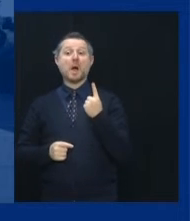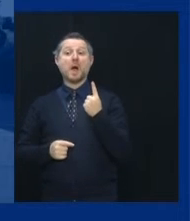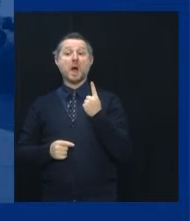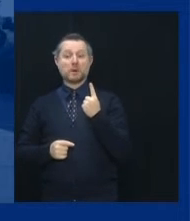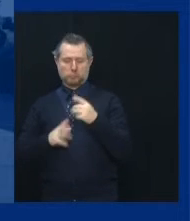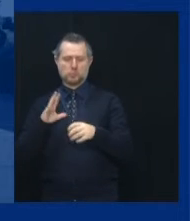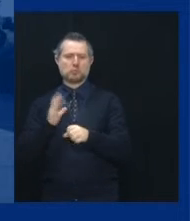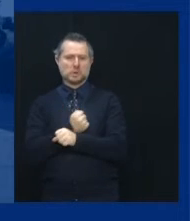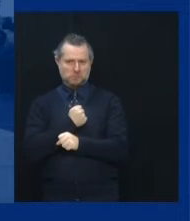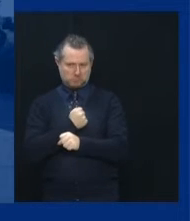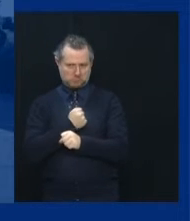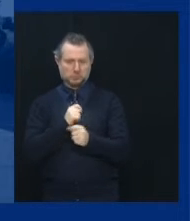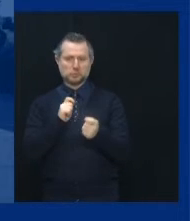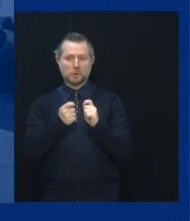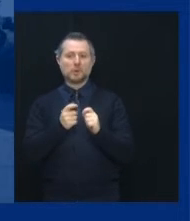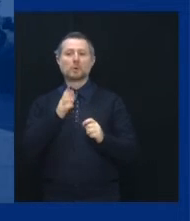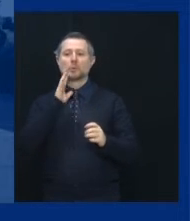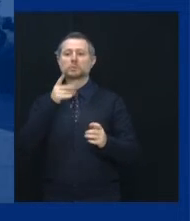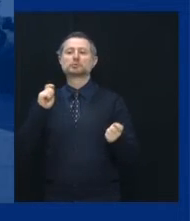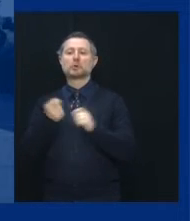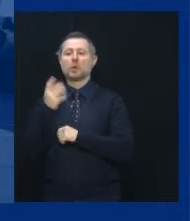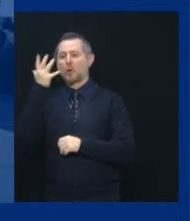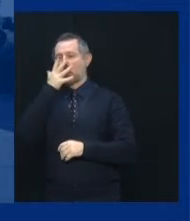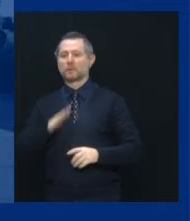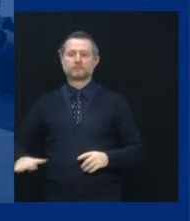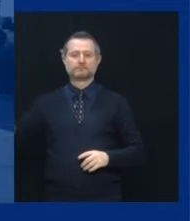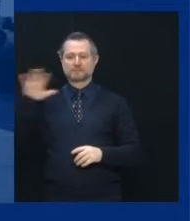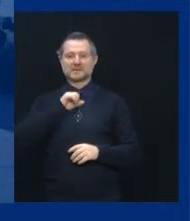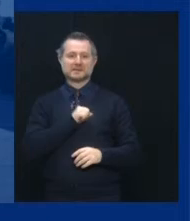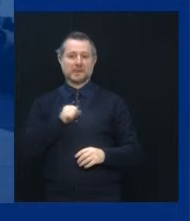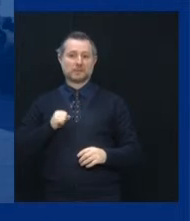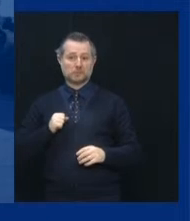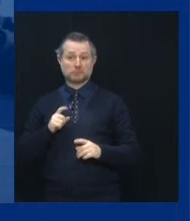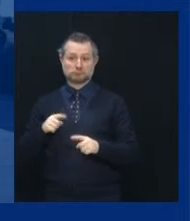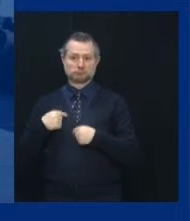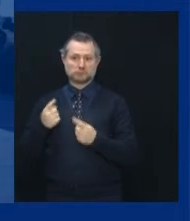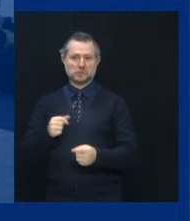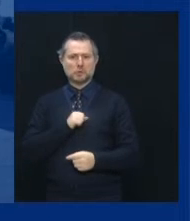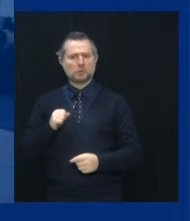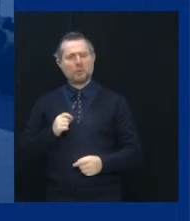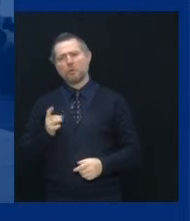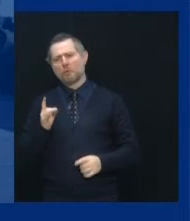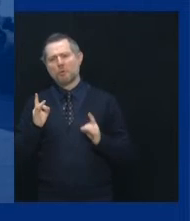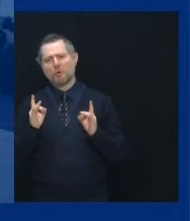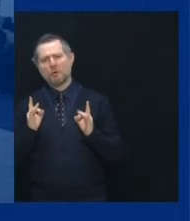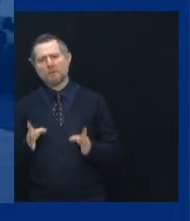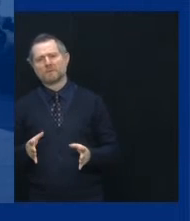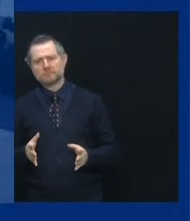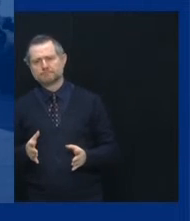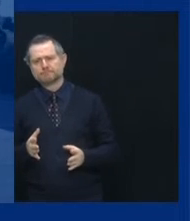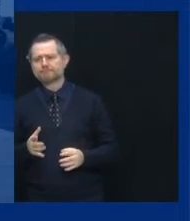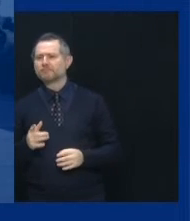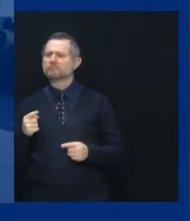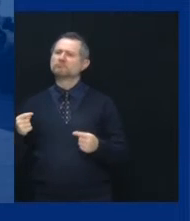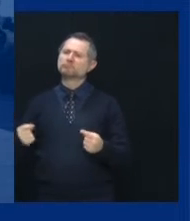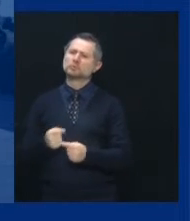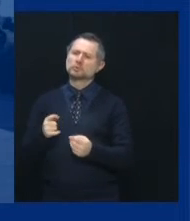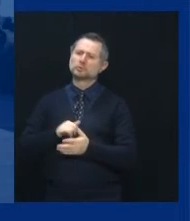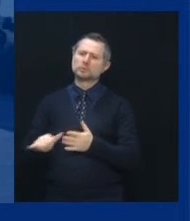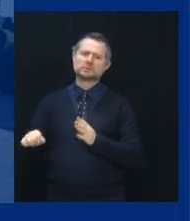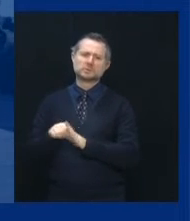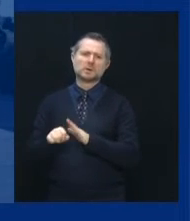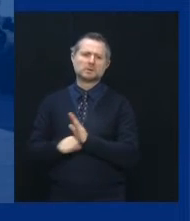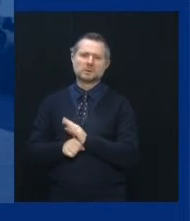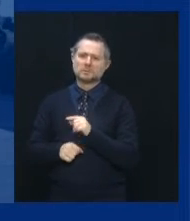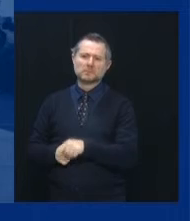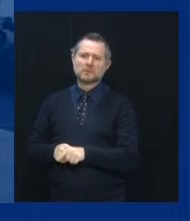the landscape of the Senate. And the Senate has been horrific to the state of New York.